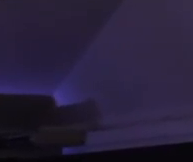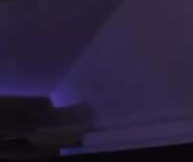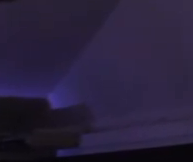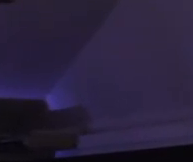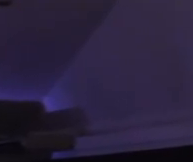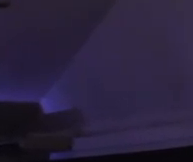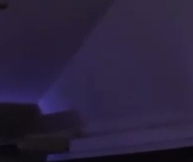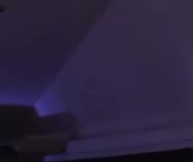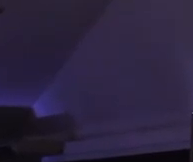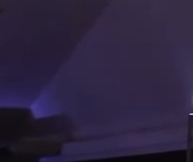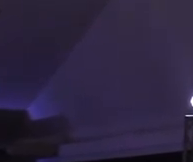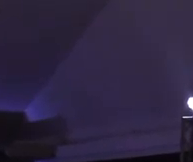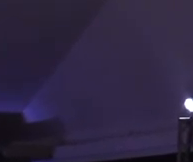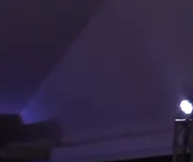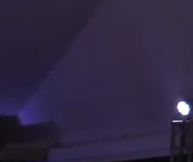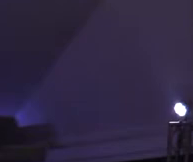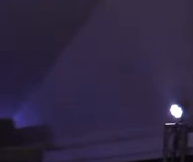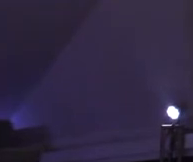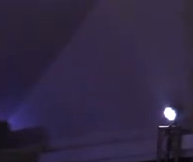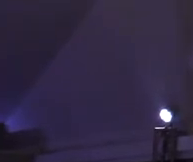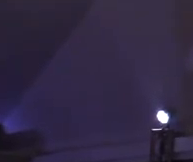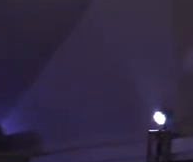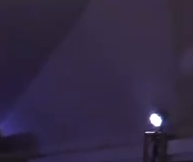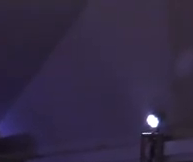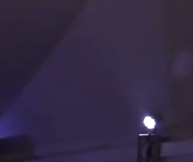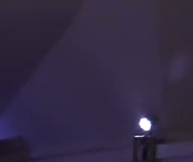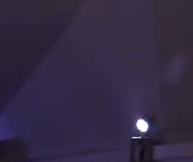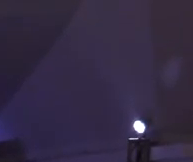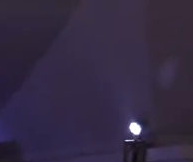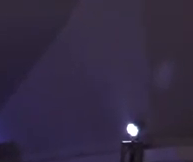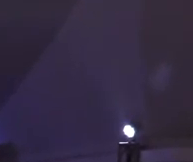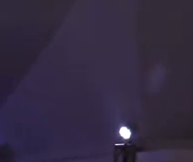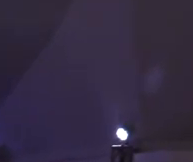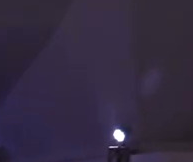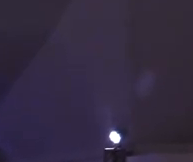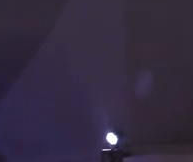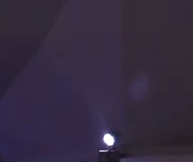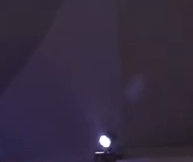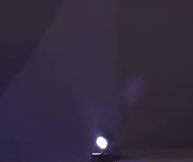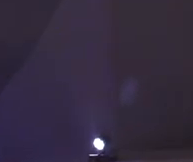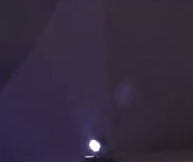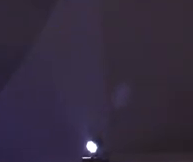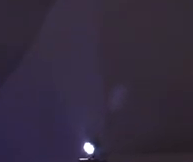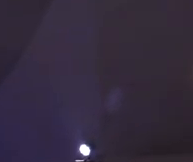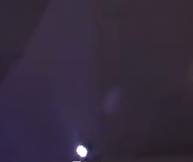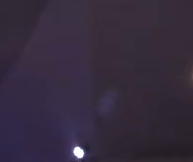life? And no, I'll never be ashamed of the gospel of Jesus